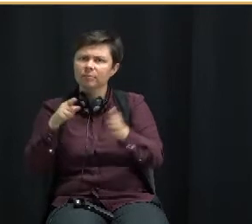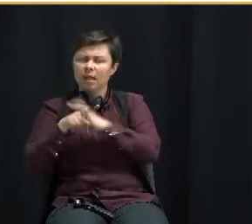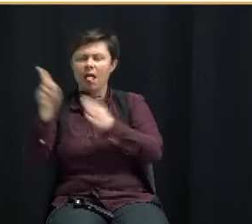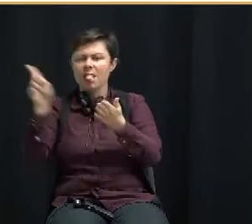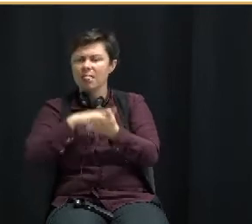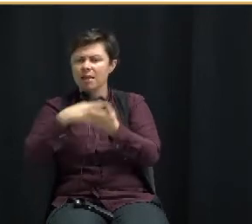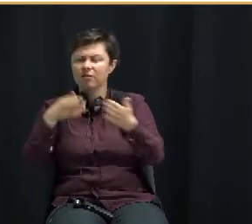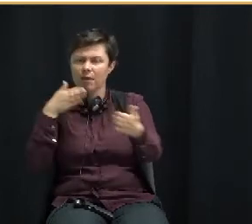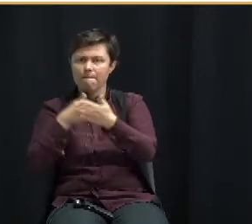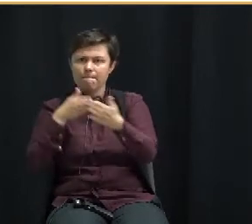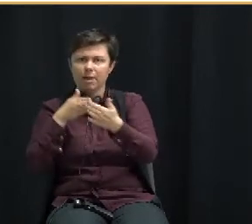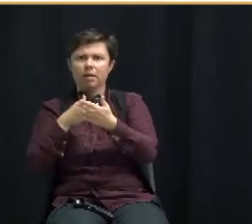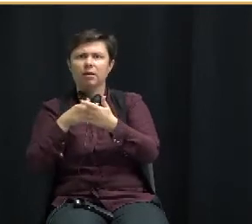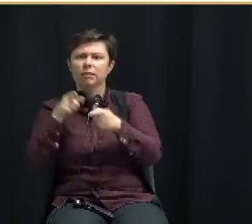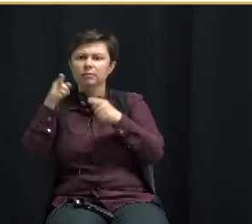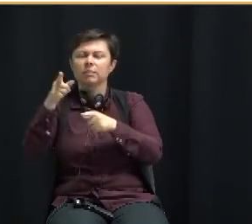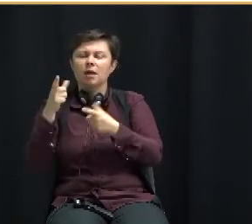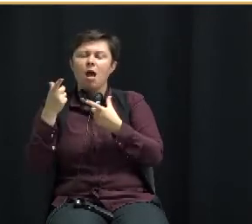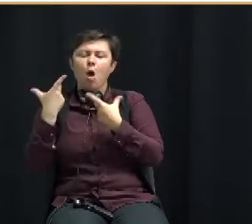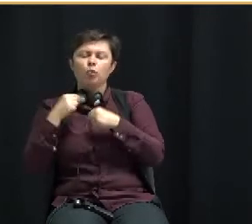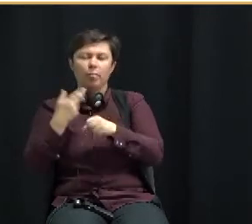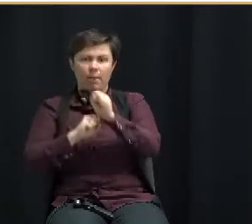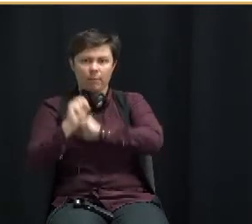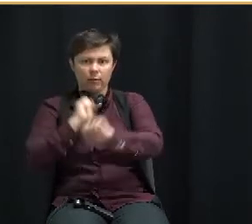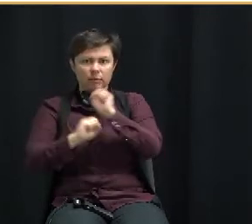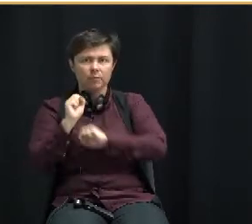increasing the customer service for the disabled or